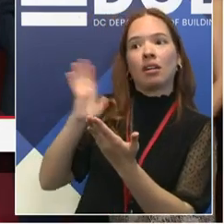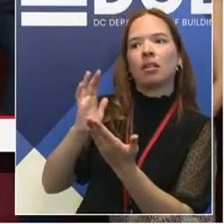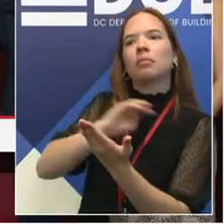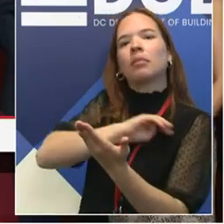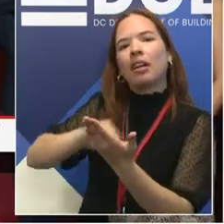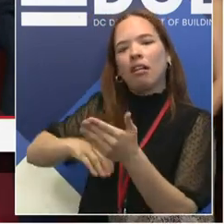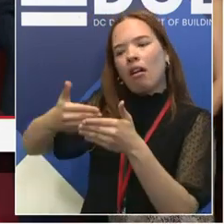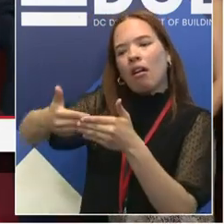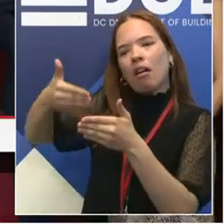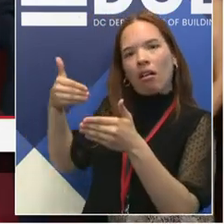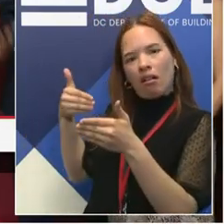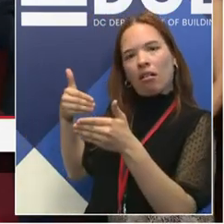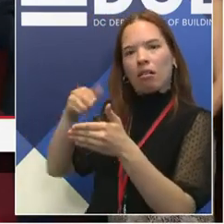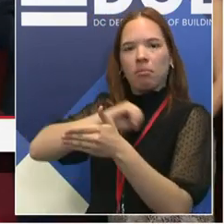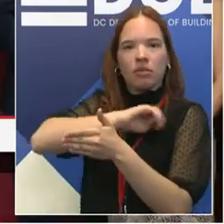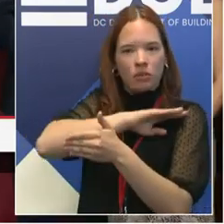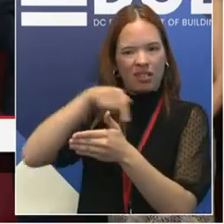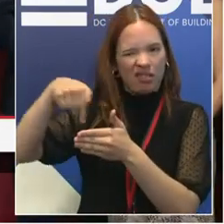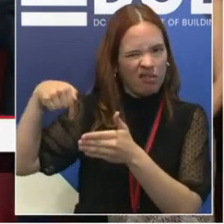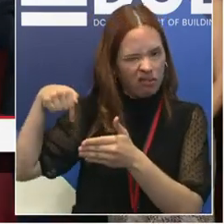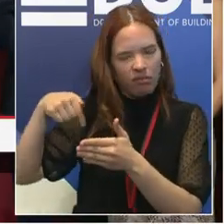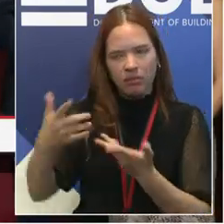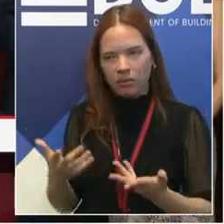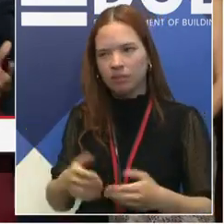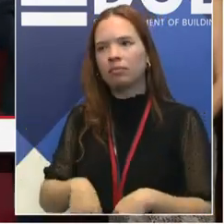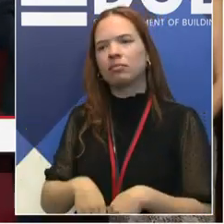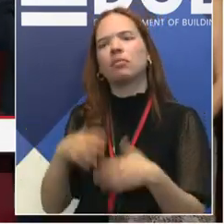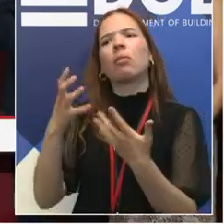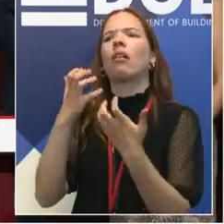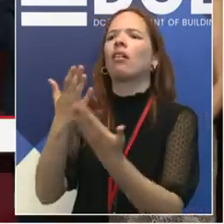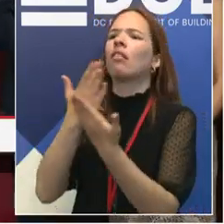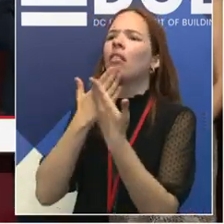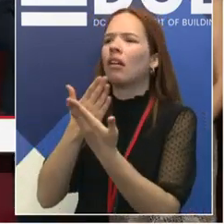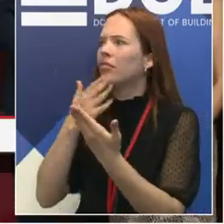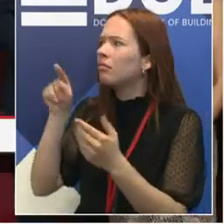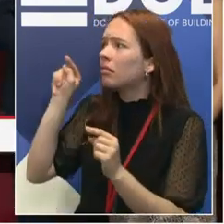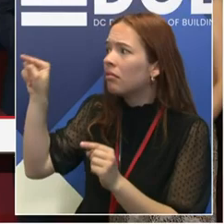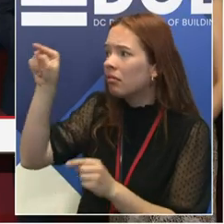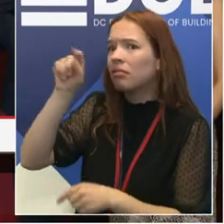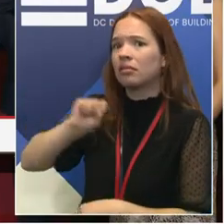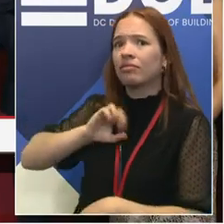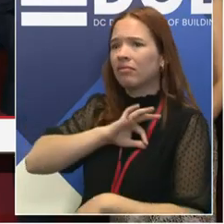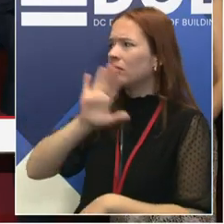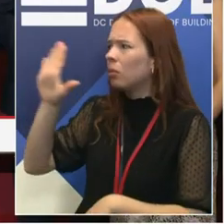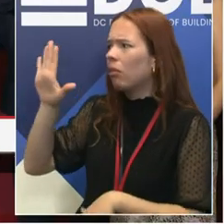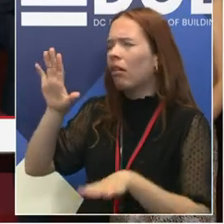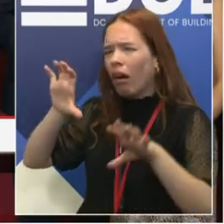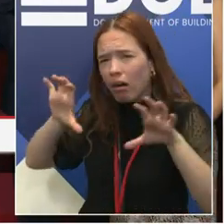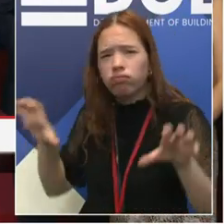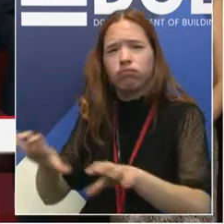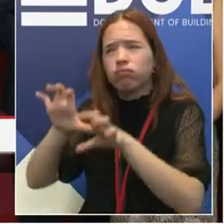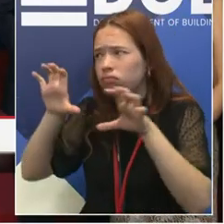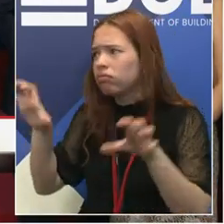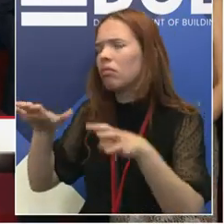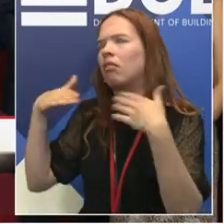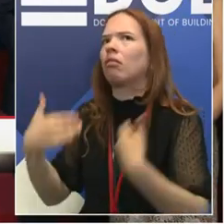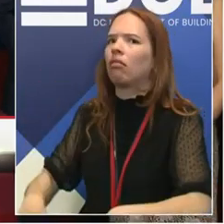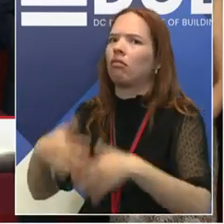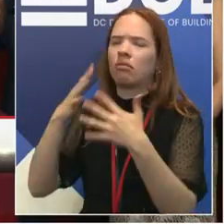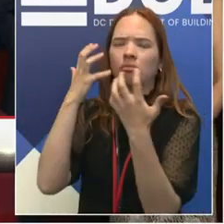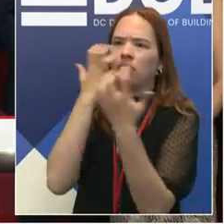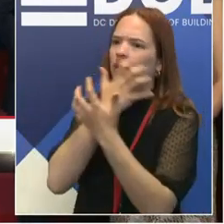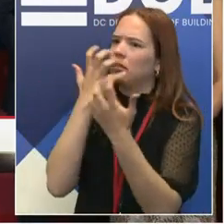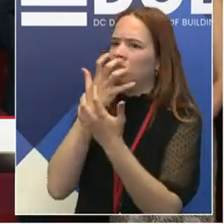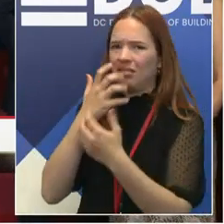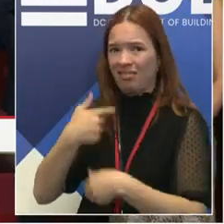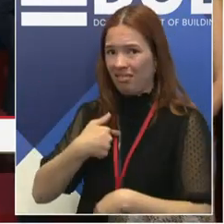Lucinda Bay-Bears and my staff for all the work that I've been able to do. It wasn't a one-man show. I have been